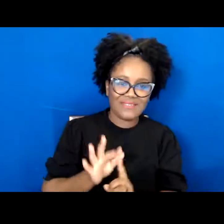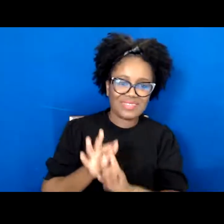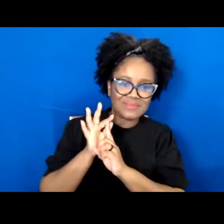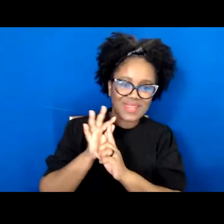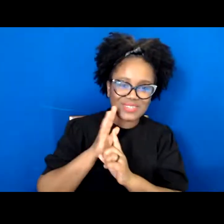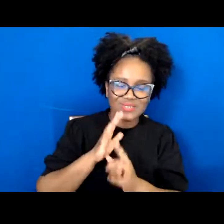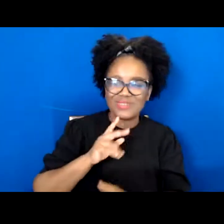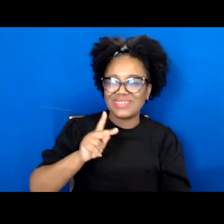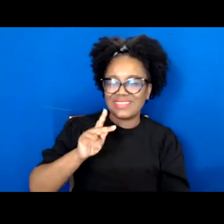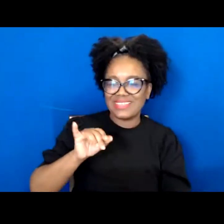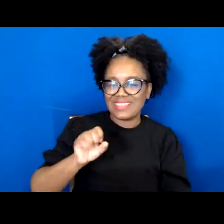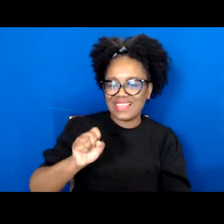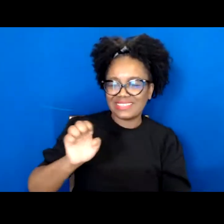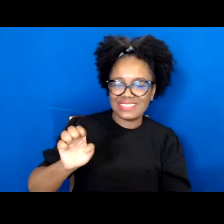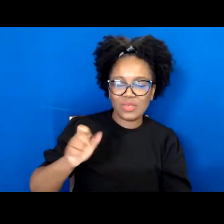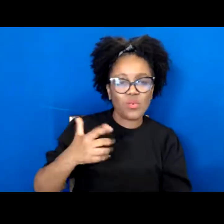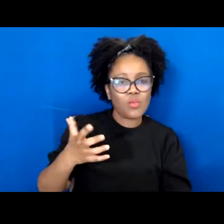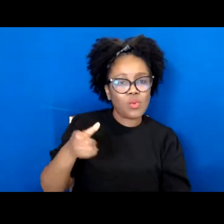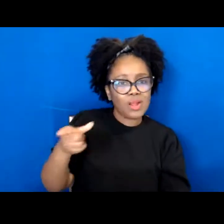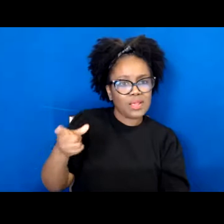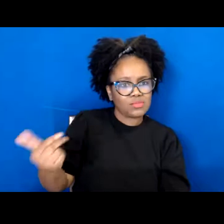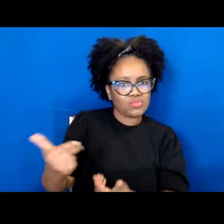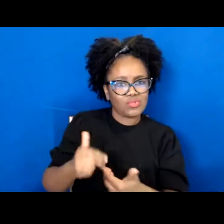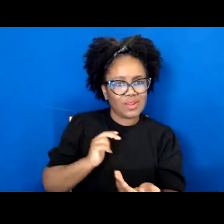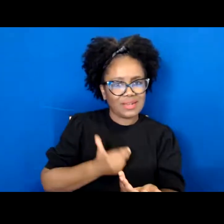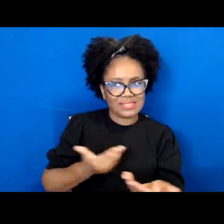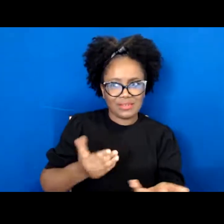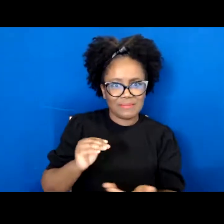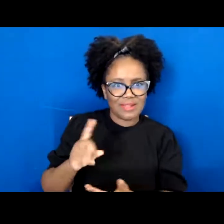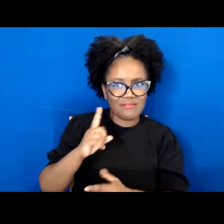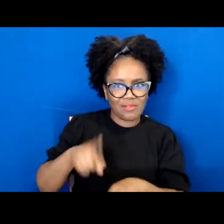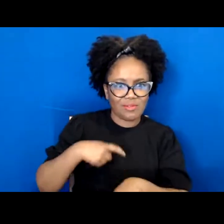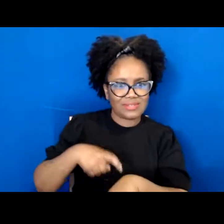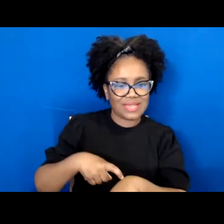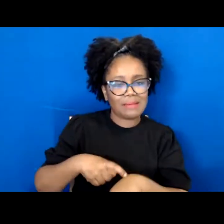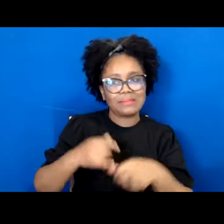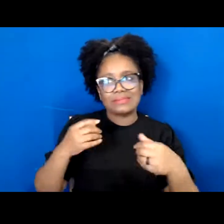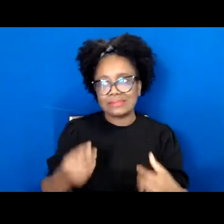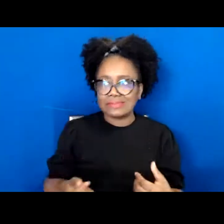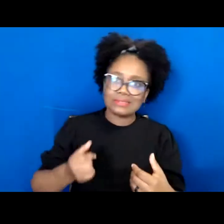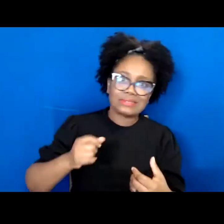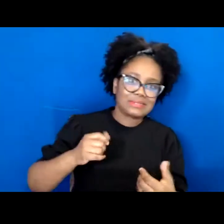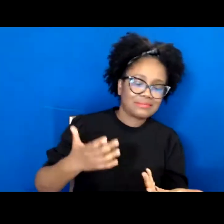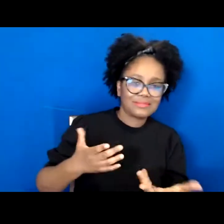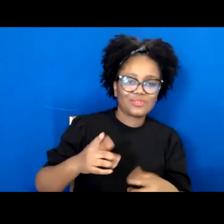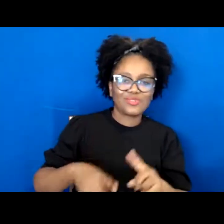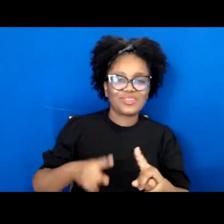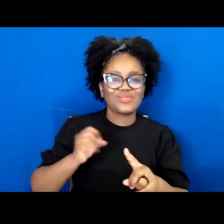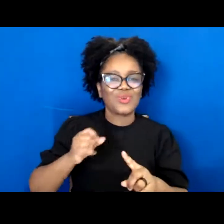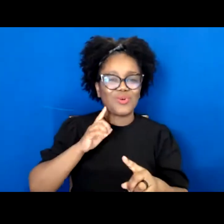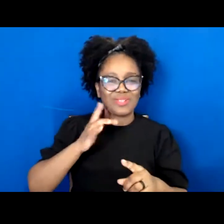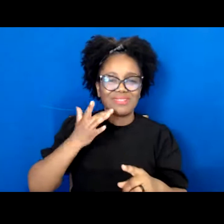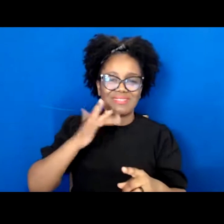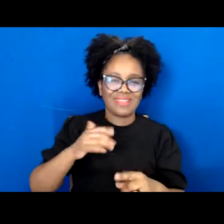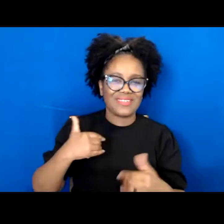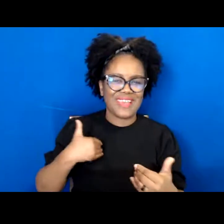join us in Baltimore for quite some time, and this virtual experience is the next best thing to having him here in person. Like many things that have happened to us this